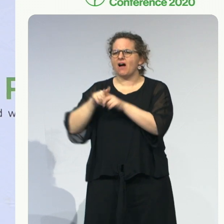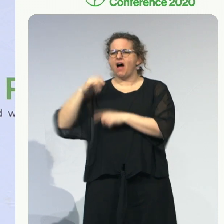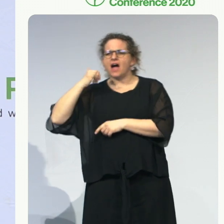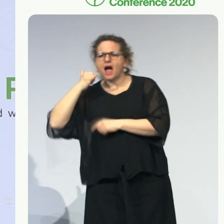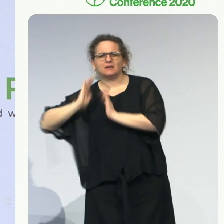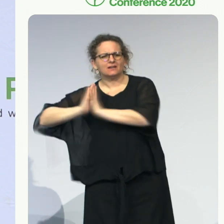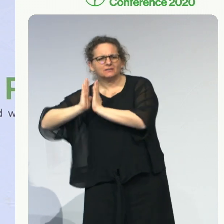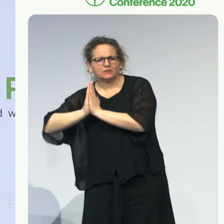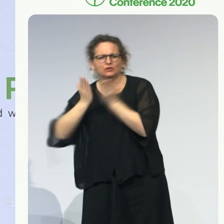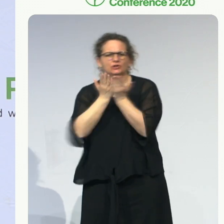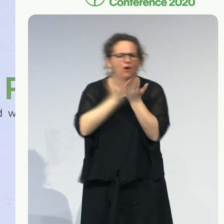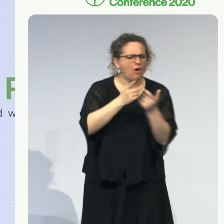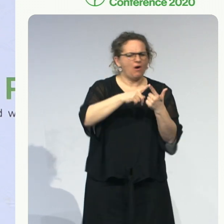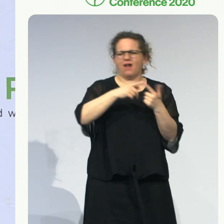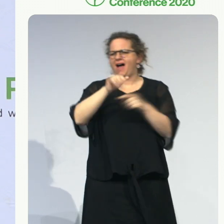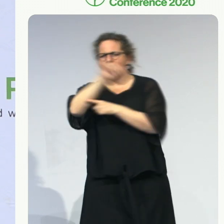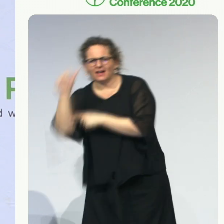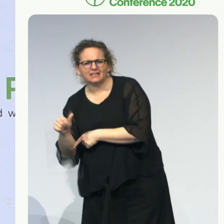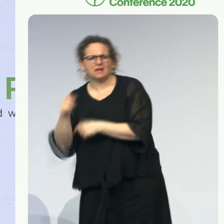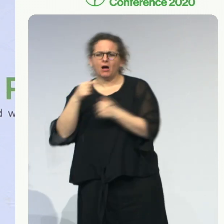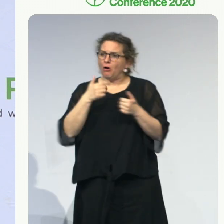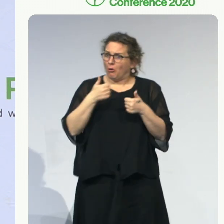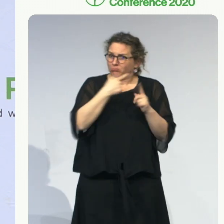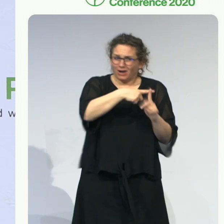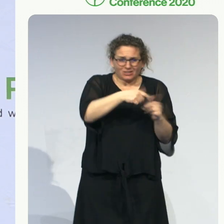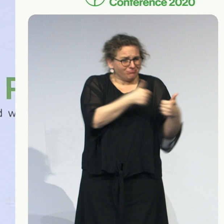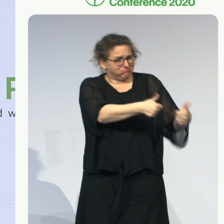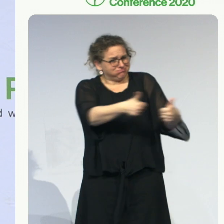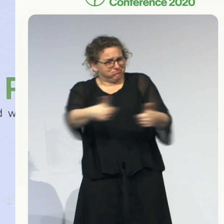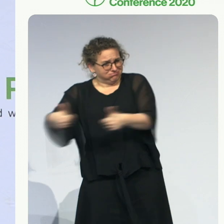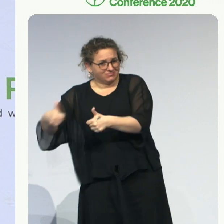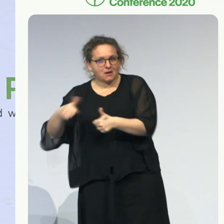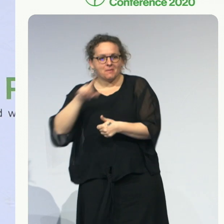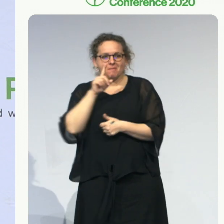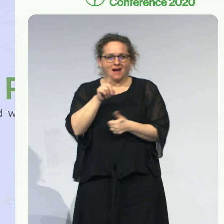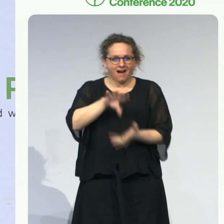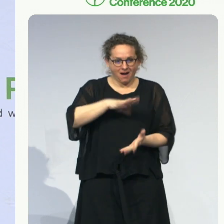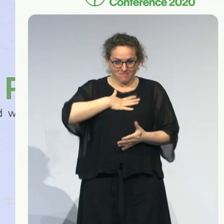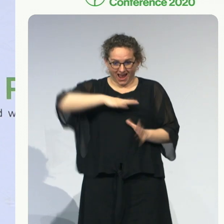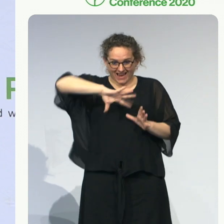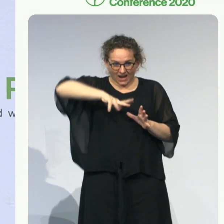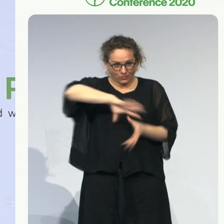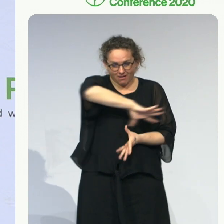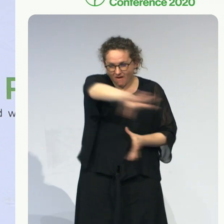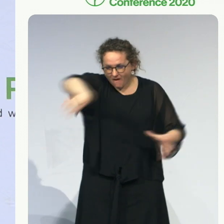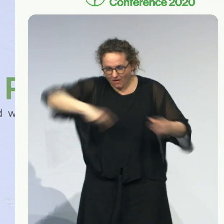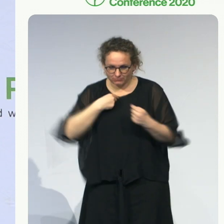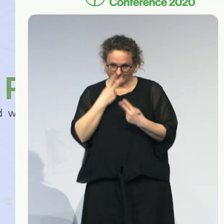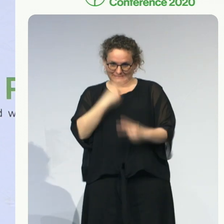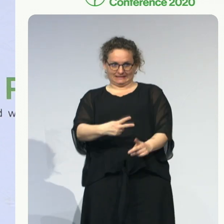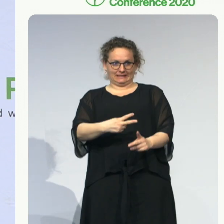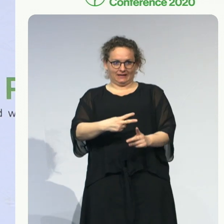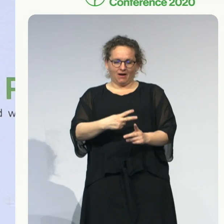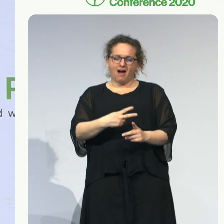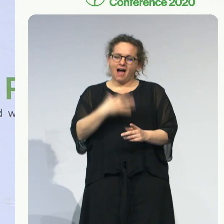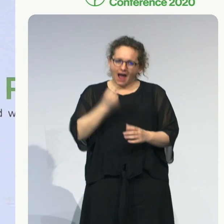plus several others. But in general, as a country, it hurts me to say that the vast majority of children with disabilities